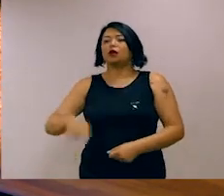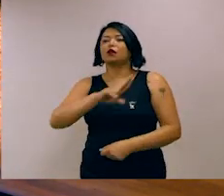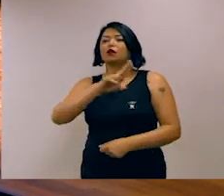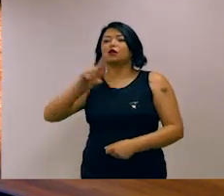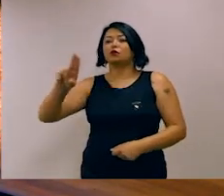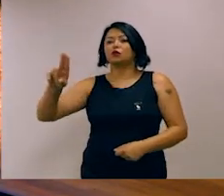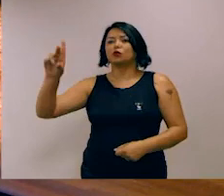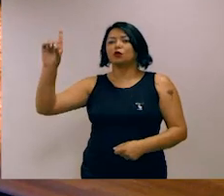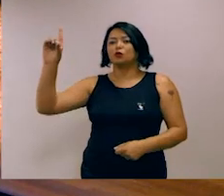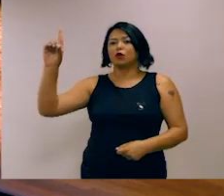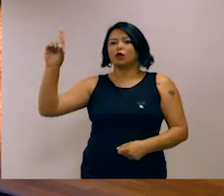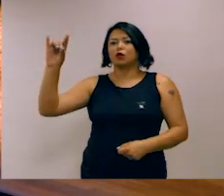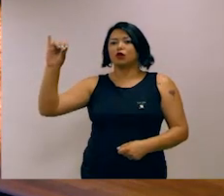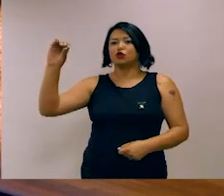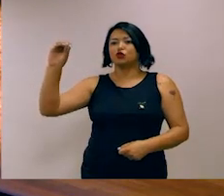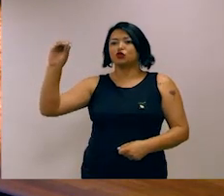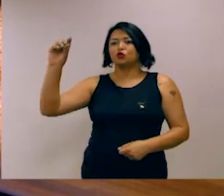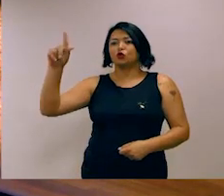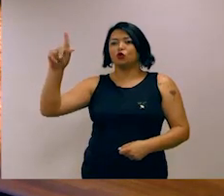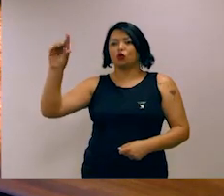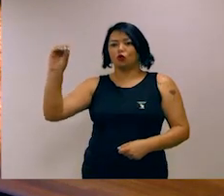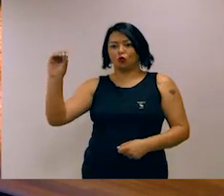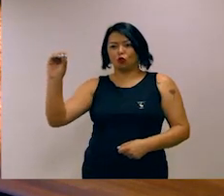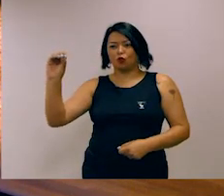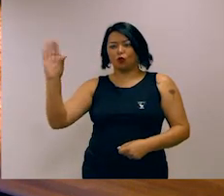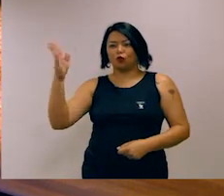Mr. Diogo Godinho Ramos Costa.